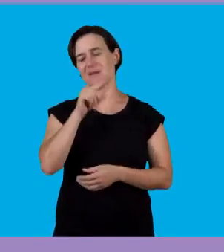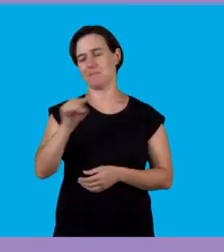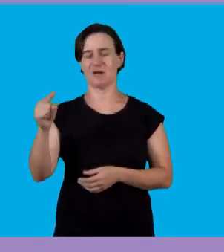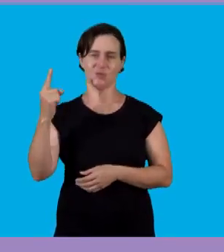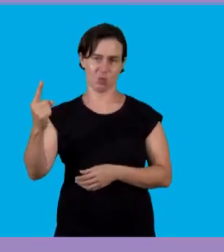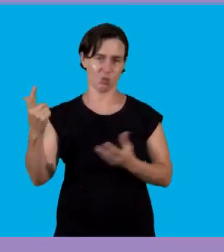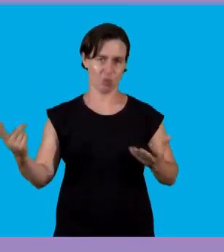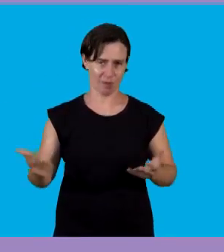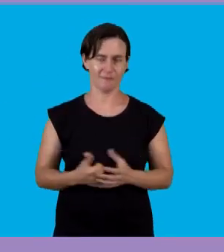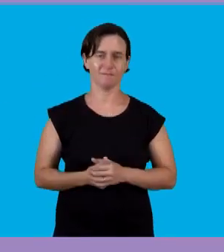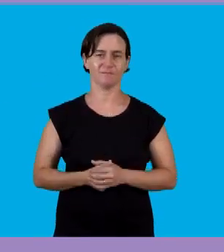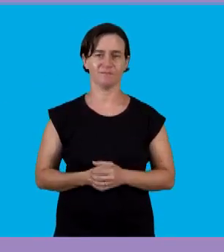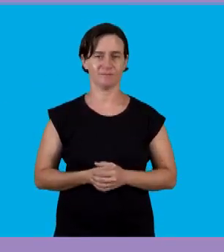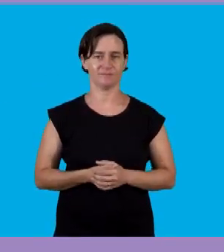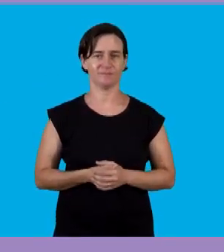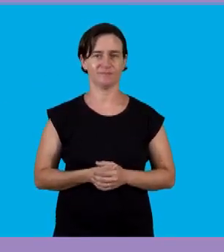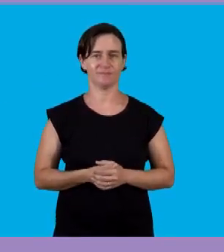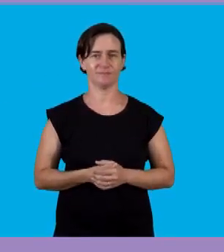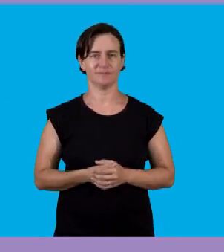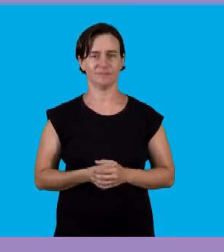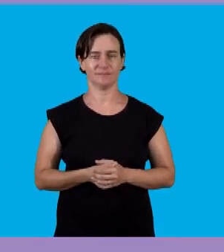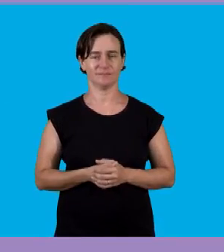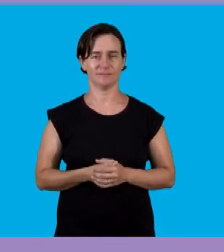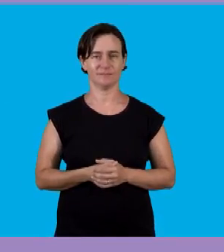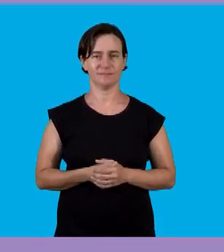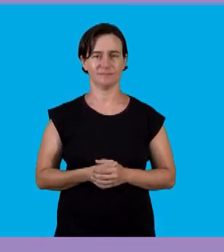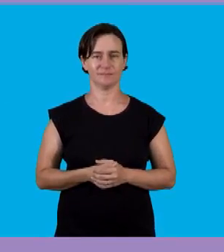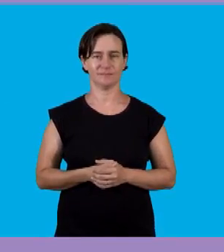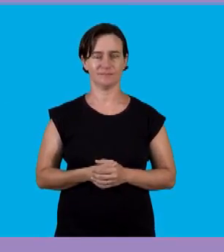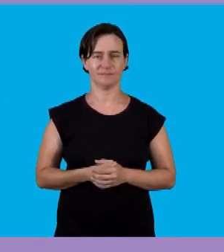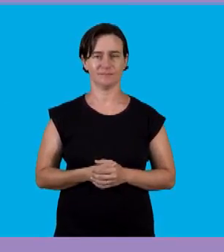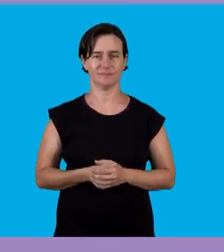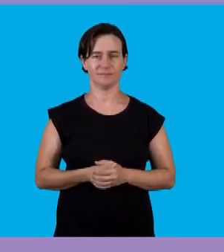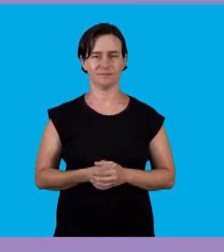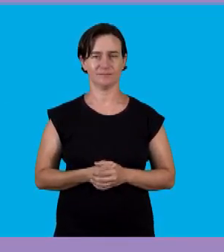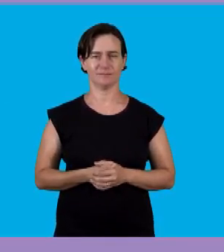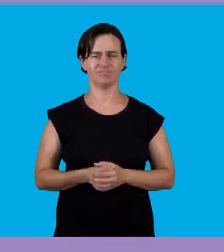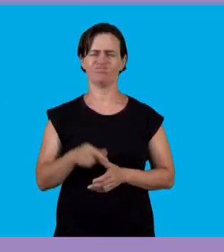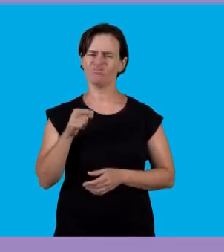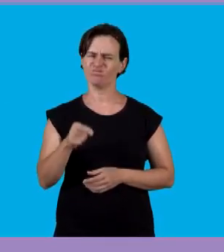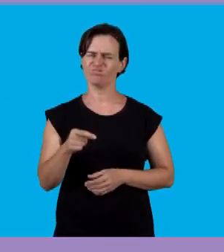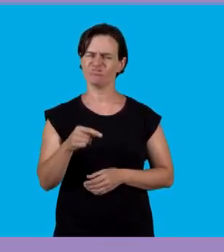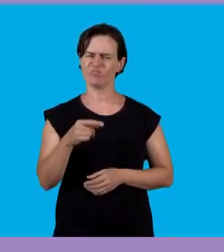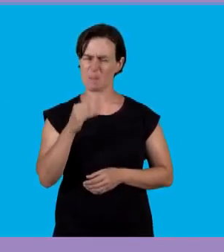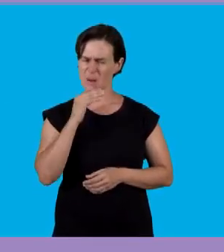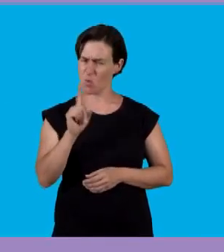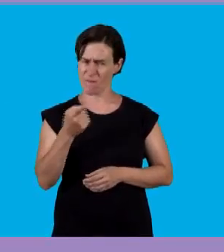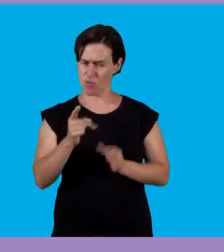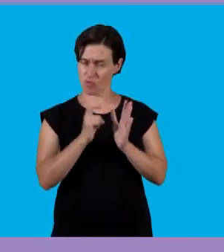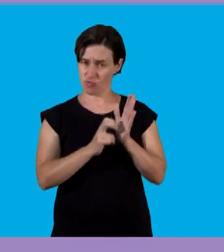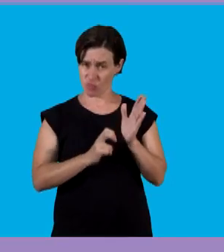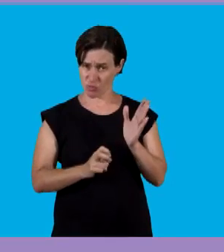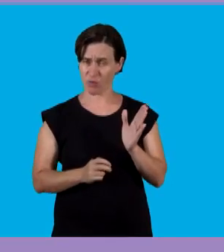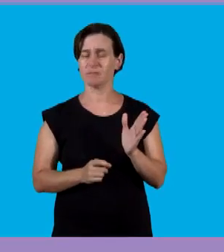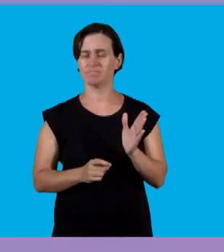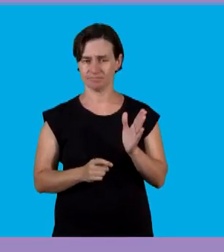1, and that is going to give us our output value of 14. Now, what does this mean for our rule?